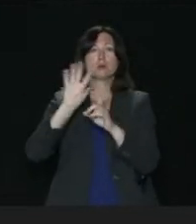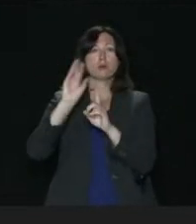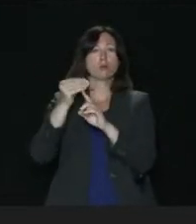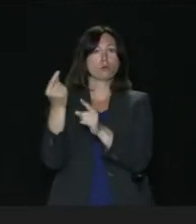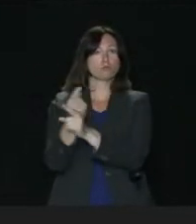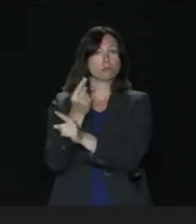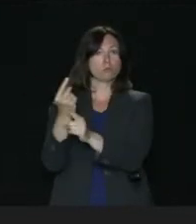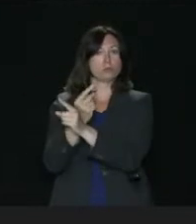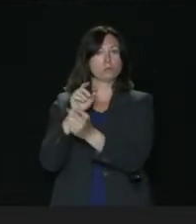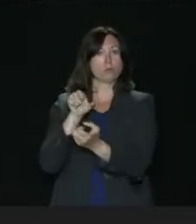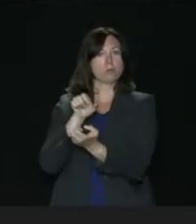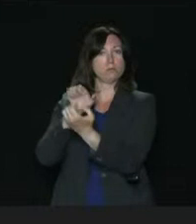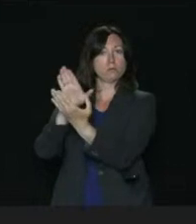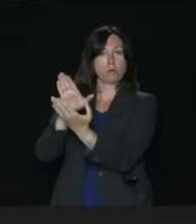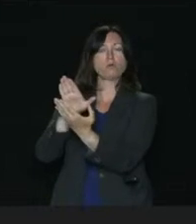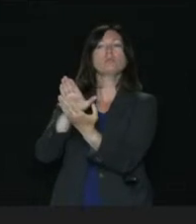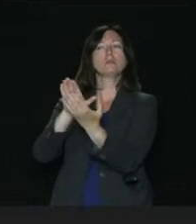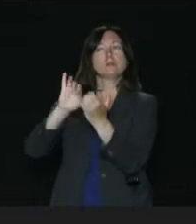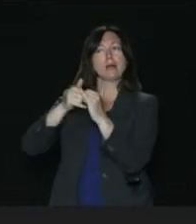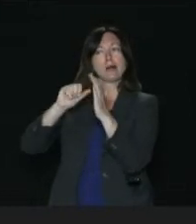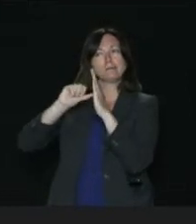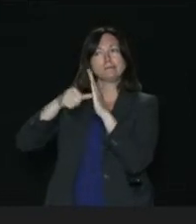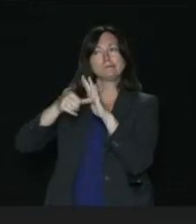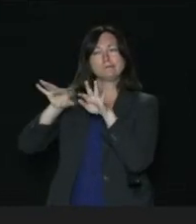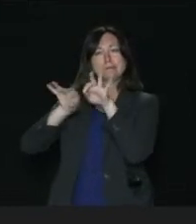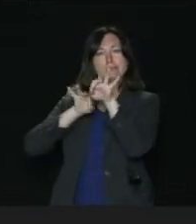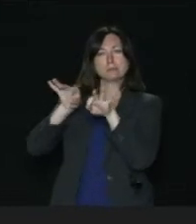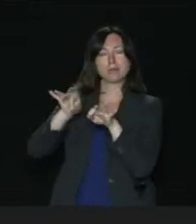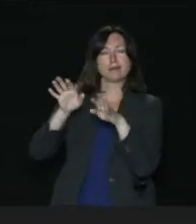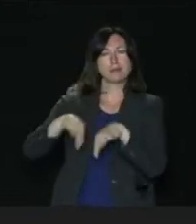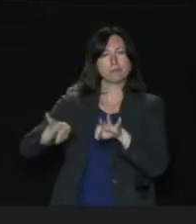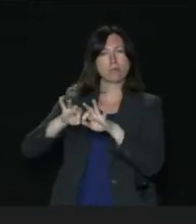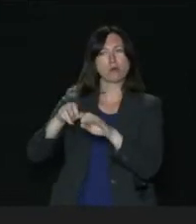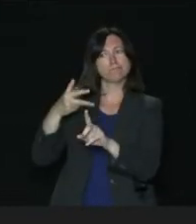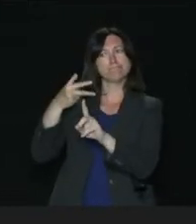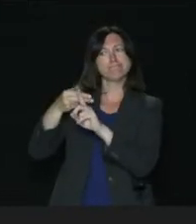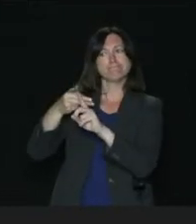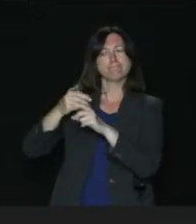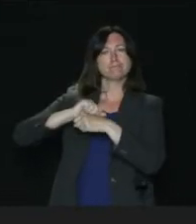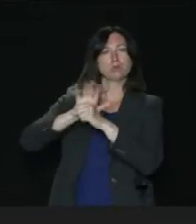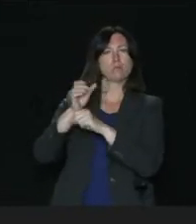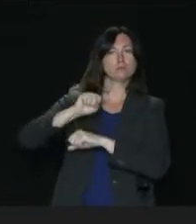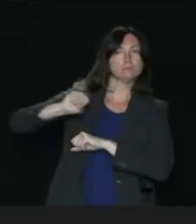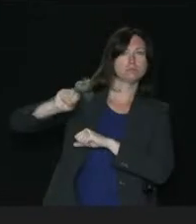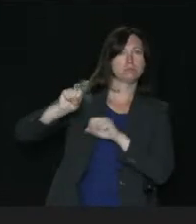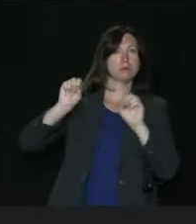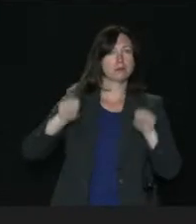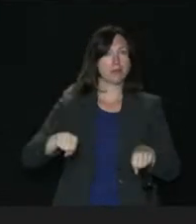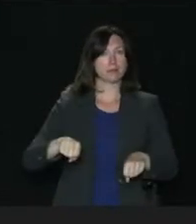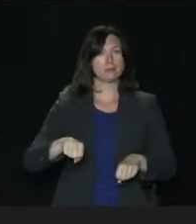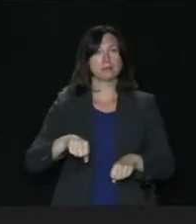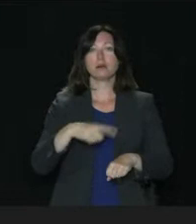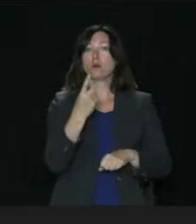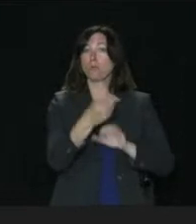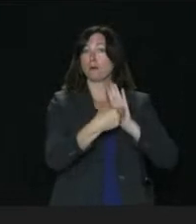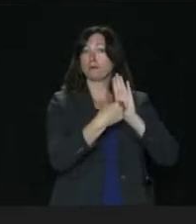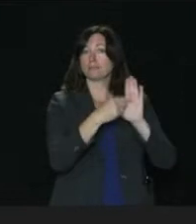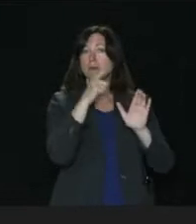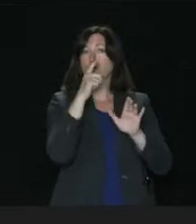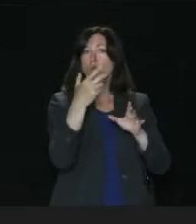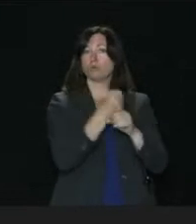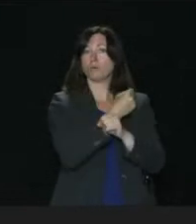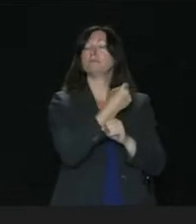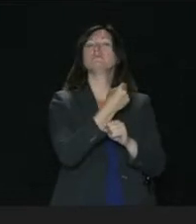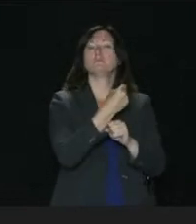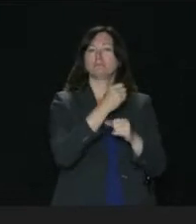ways to convey the importance of getting vaccinated against COVID-19. One example of a finalist is an Indigenous